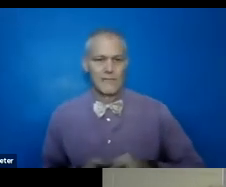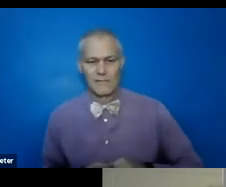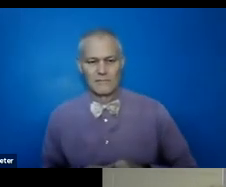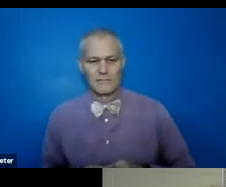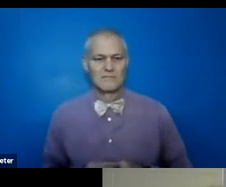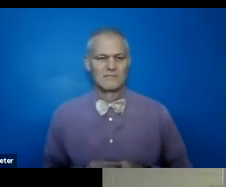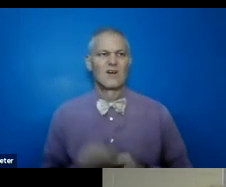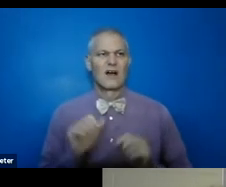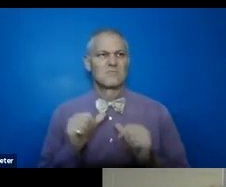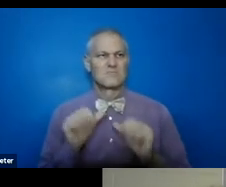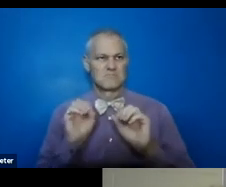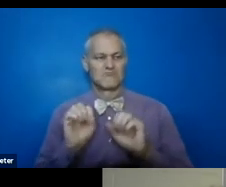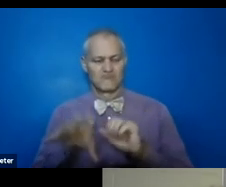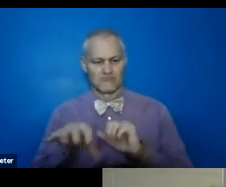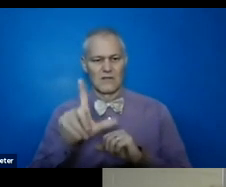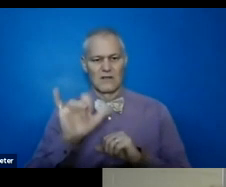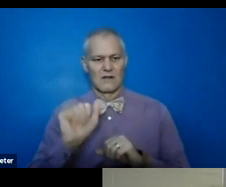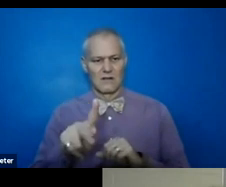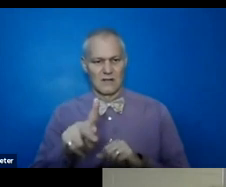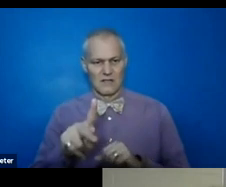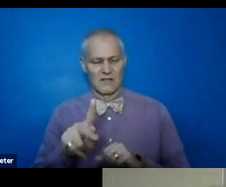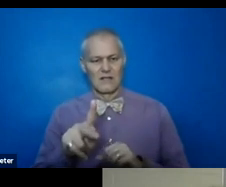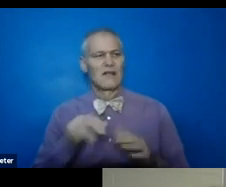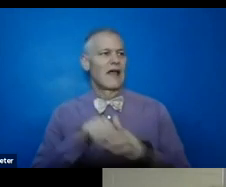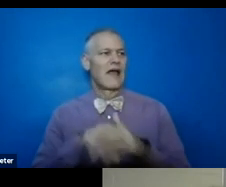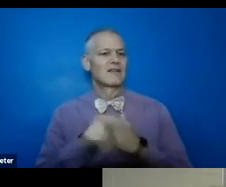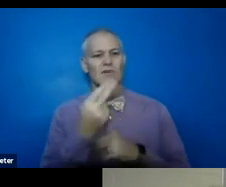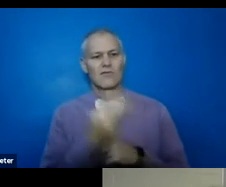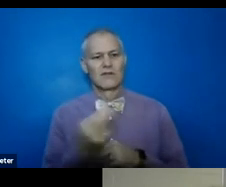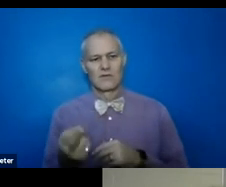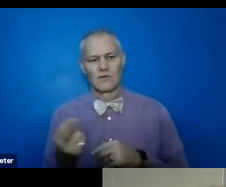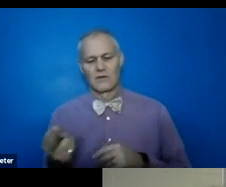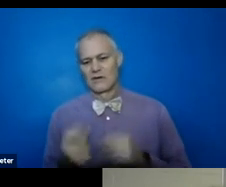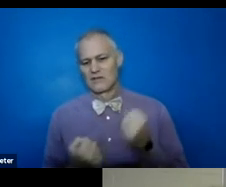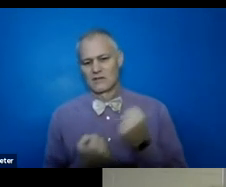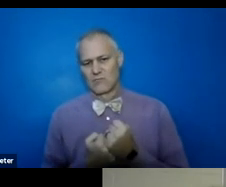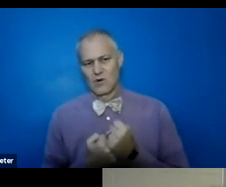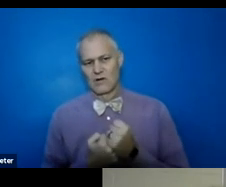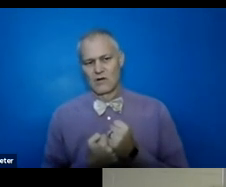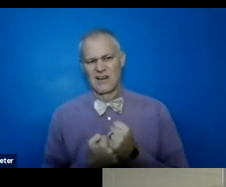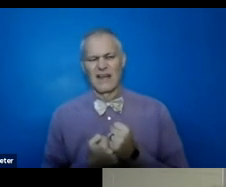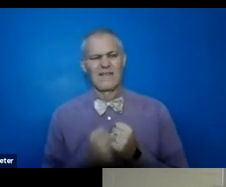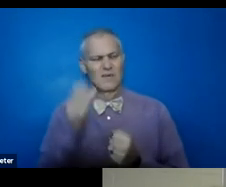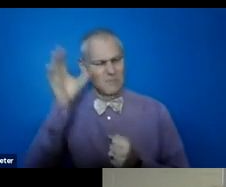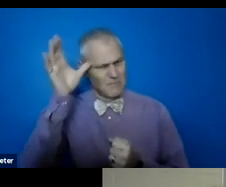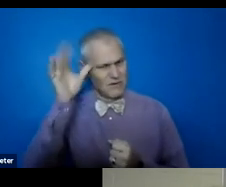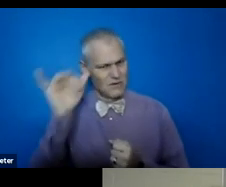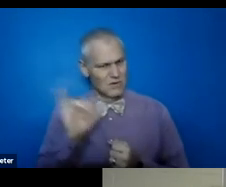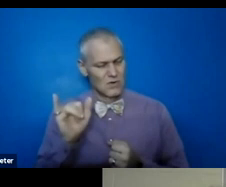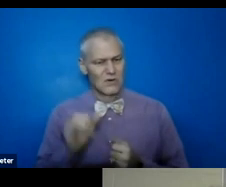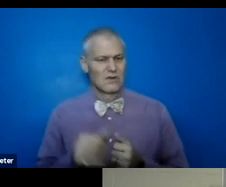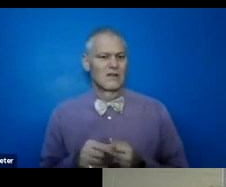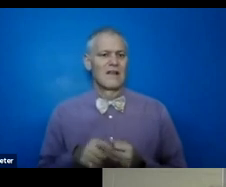a link, and having access to resources like that and just support. But even for parents, you need to think of the same thing. Like they